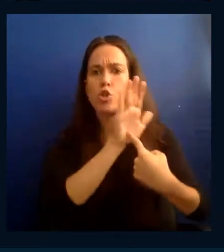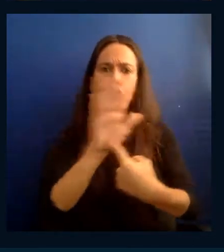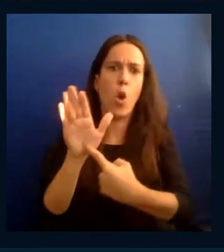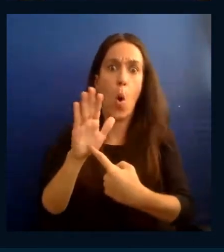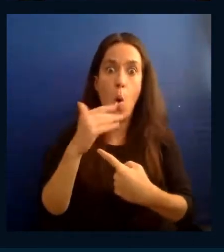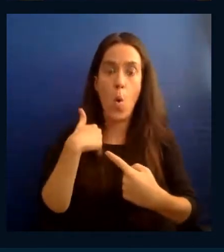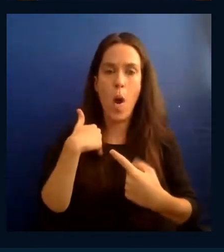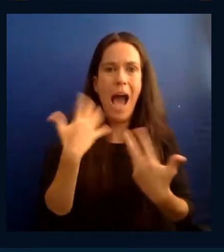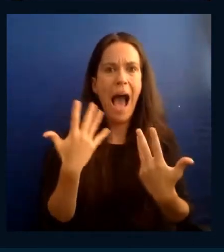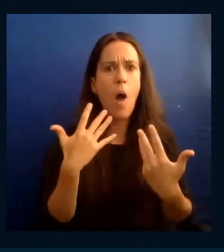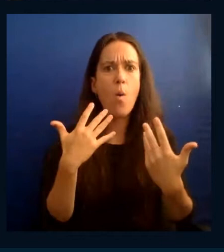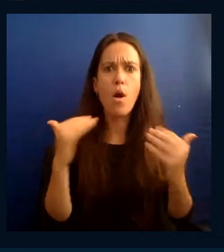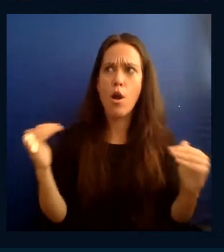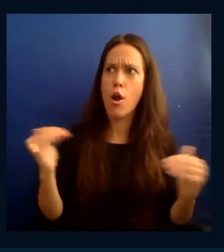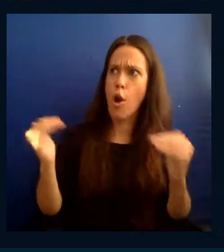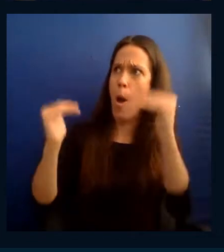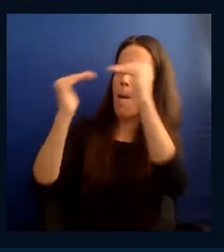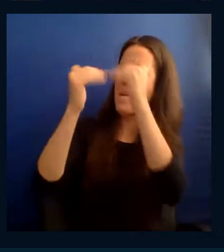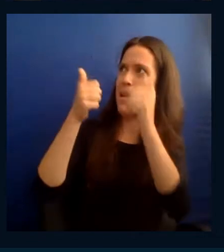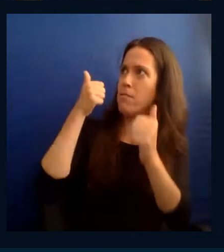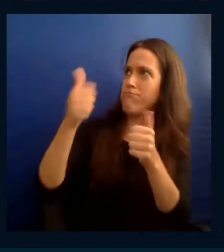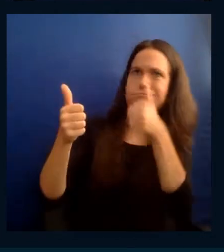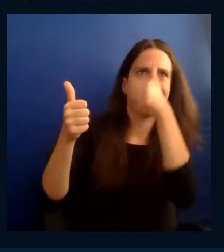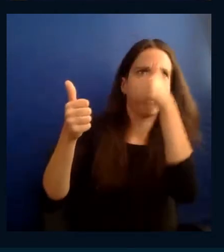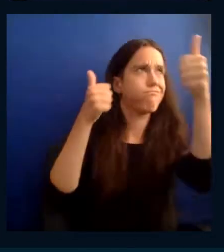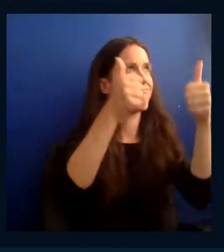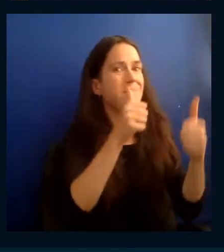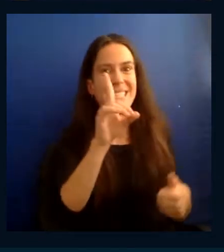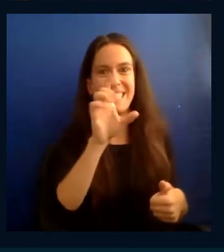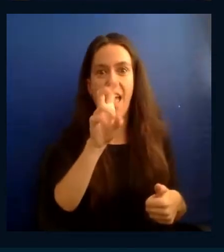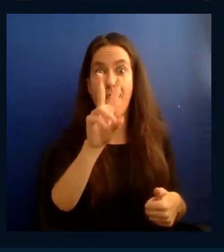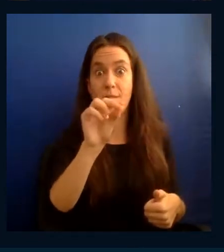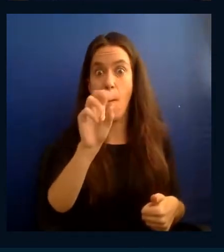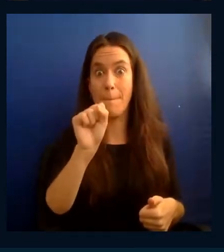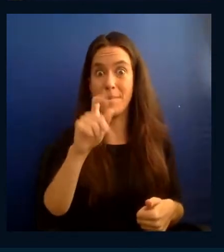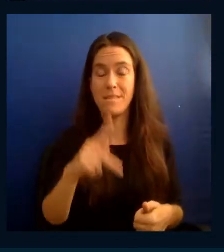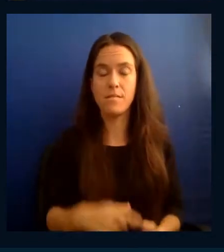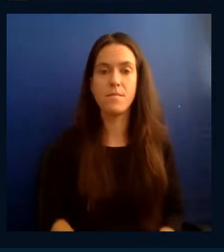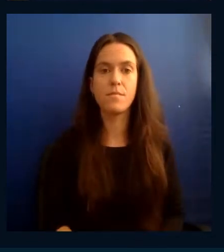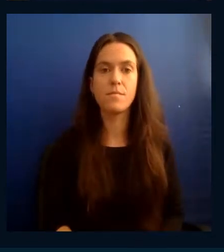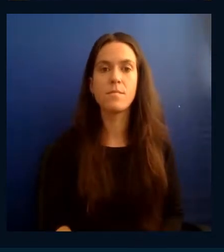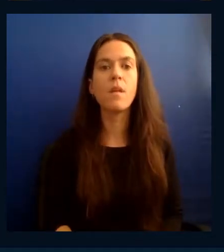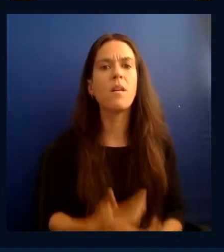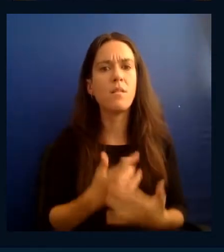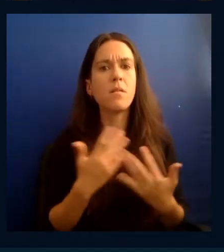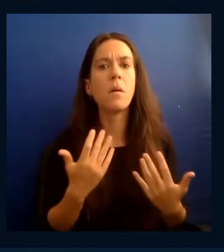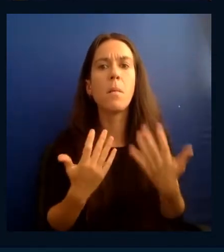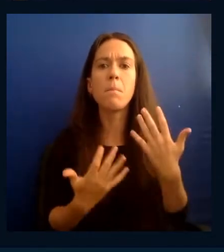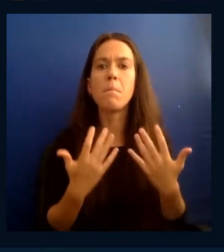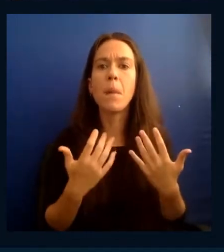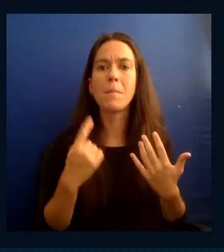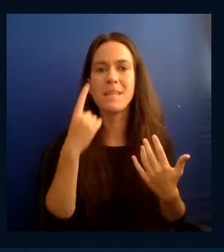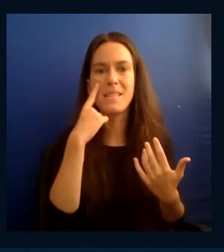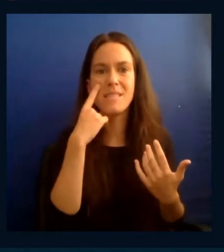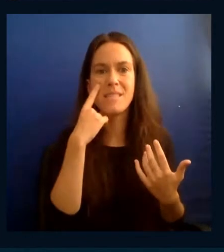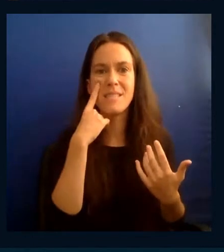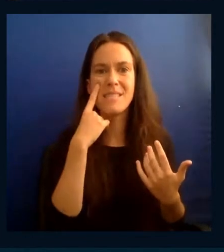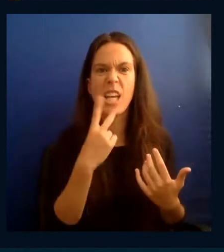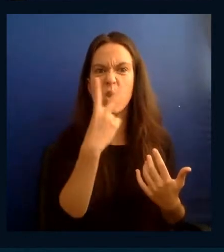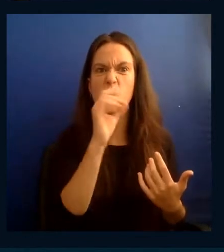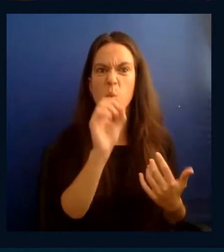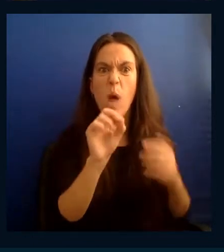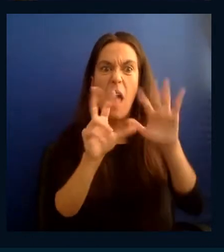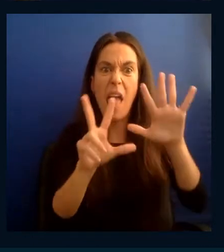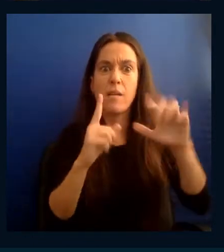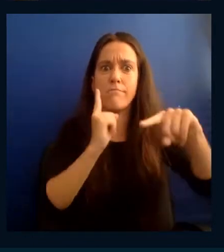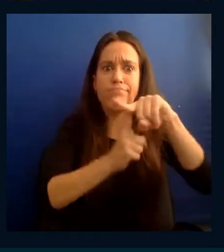DevOps companies actually are able to achieve. We know that high-performing companies can deploy more frequently, 208 times more frequent